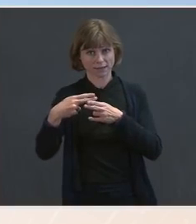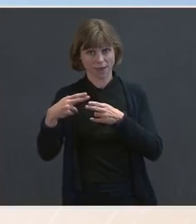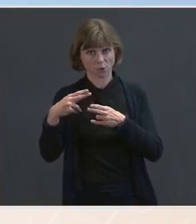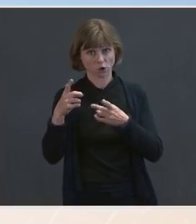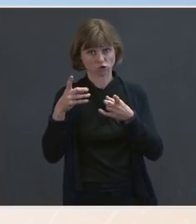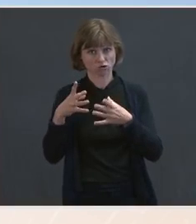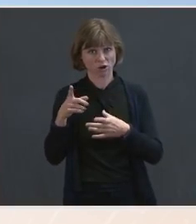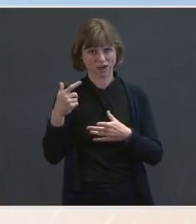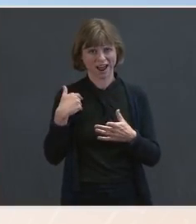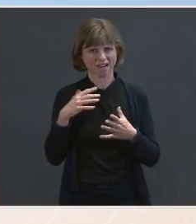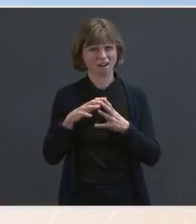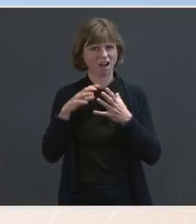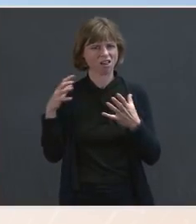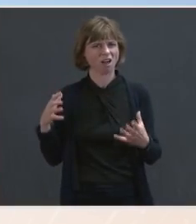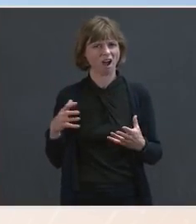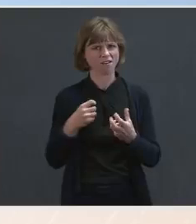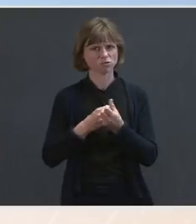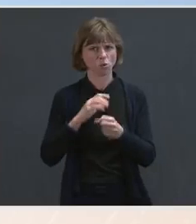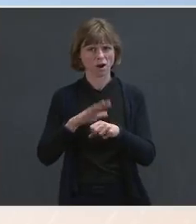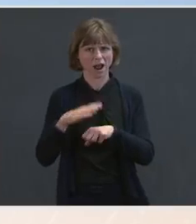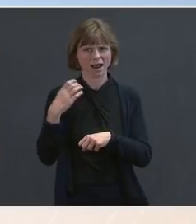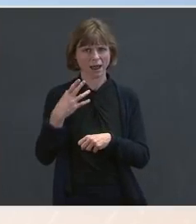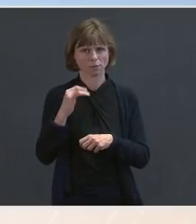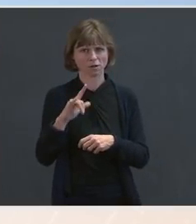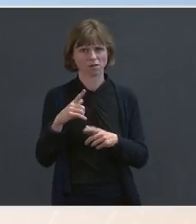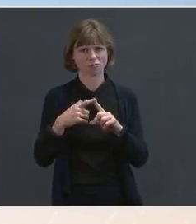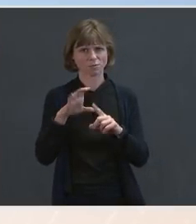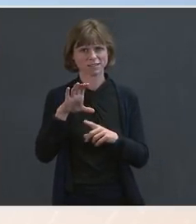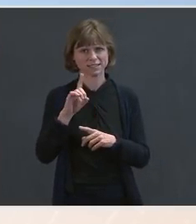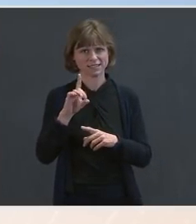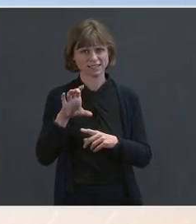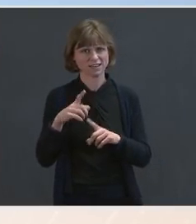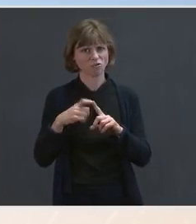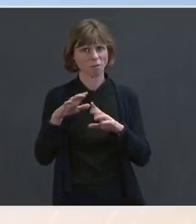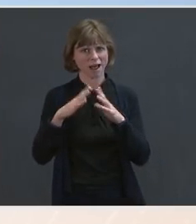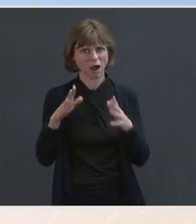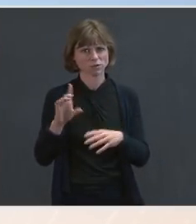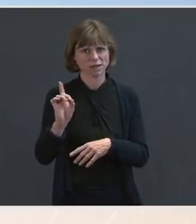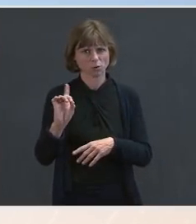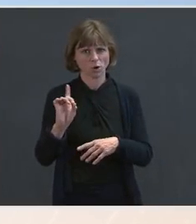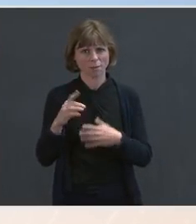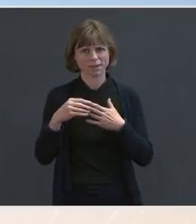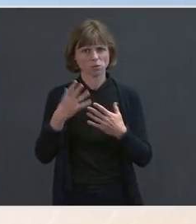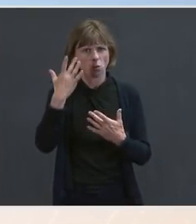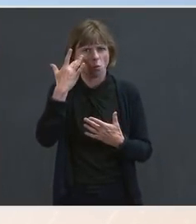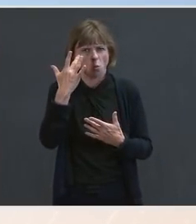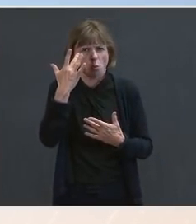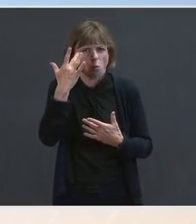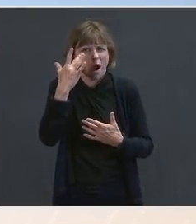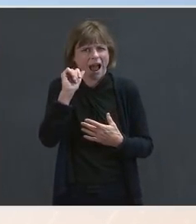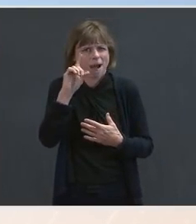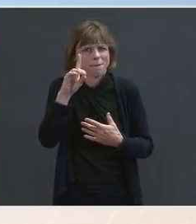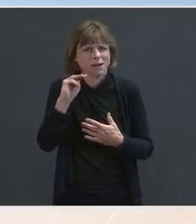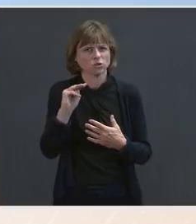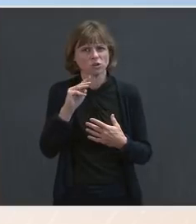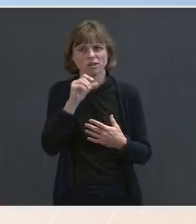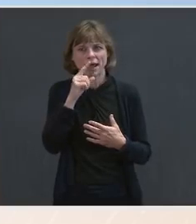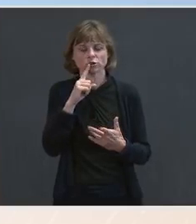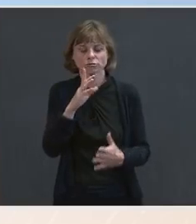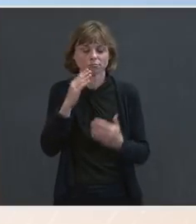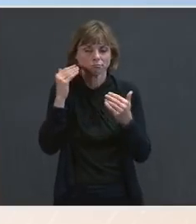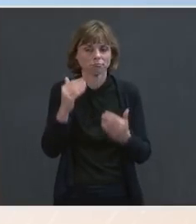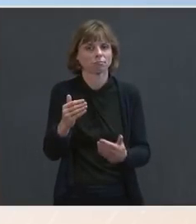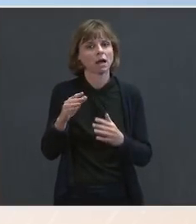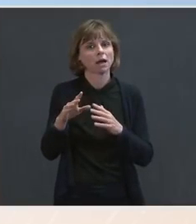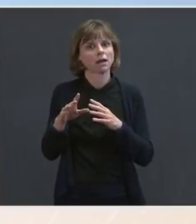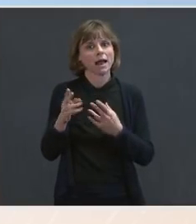of support on Capitol Hill from the CDC, from House Democratic leadership. Why has the administration not just gone ahead and nominated her